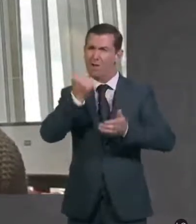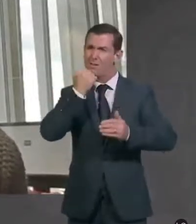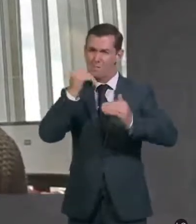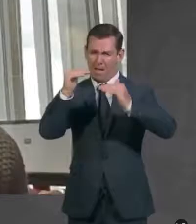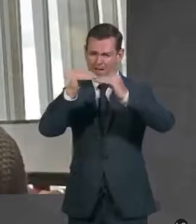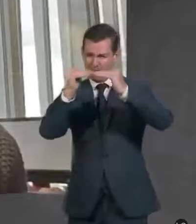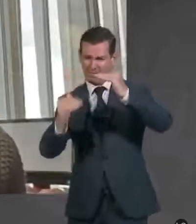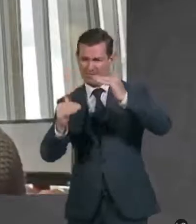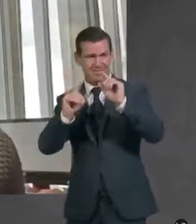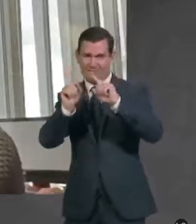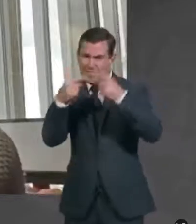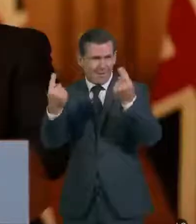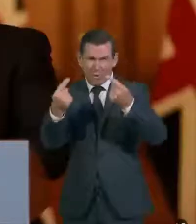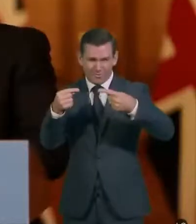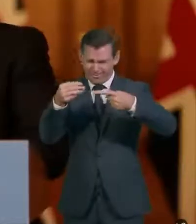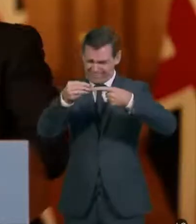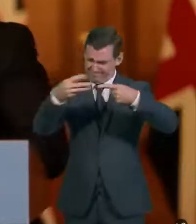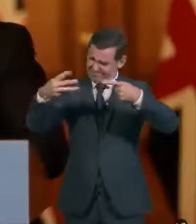help?